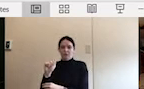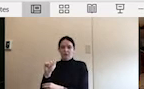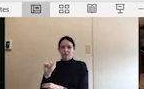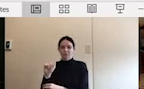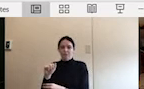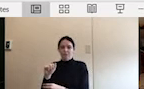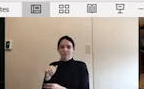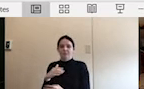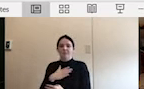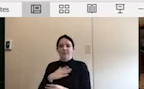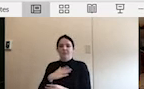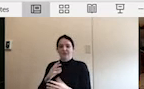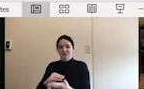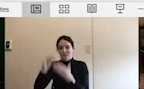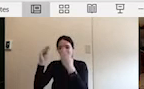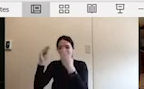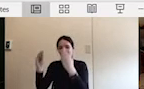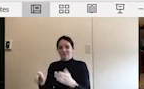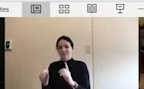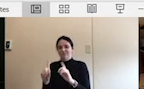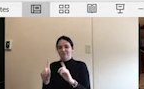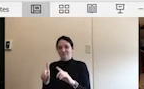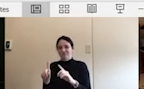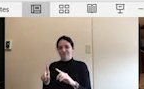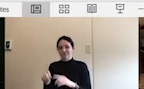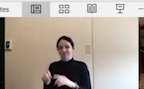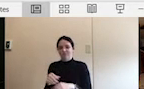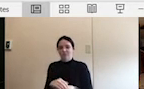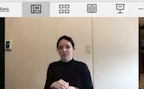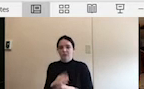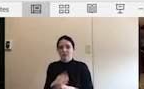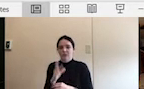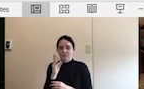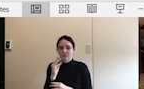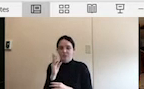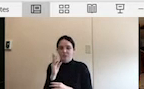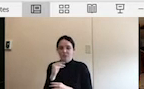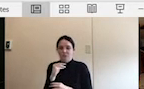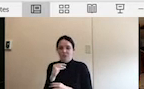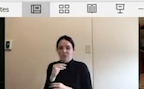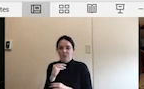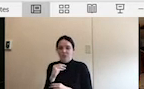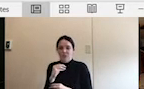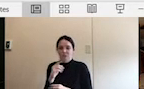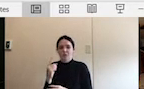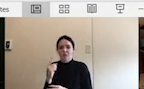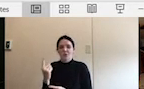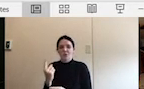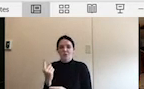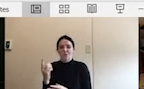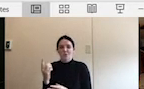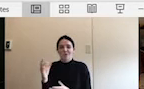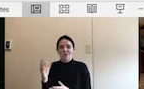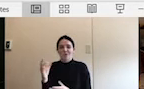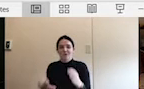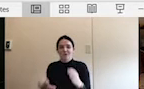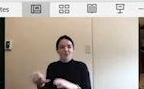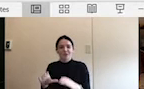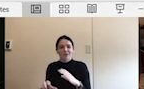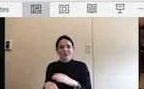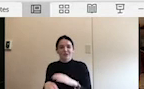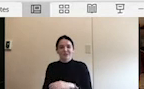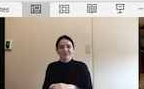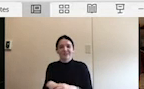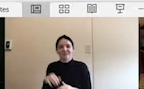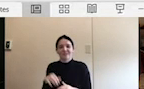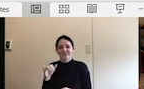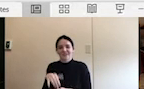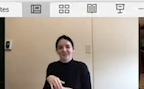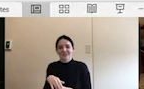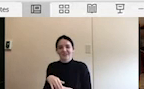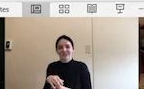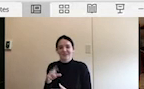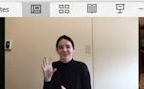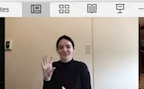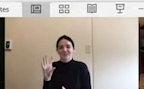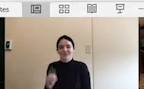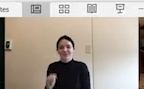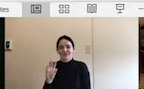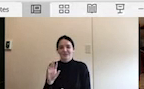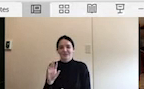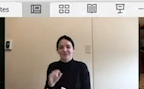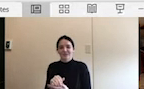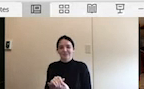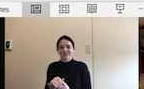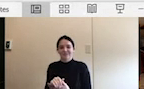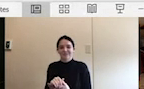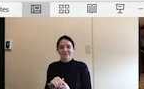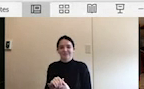lot of my students have gone there through this pipeline. And so one of the activities they did was this. The Stomp rocket thing, which we had already done